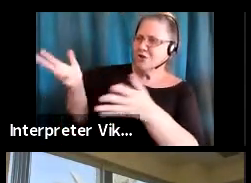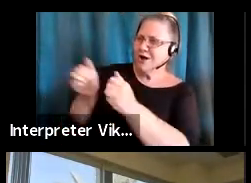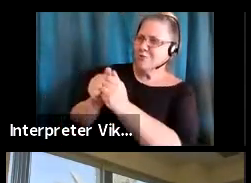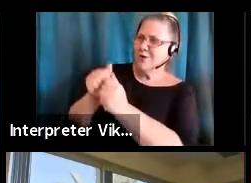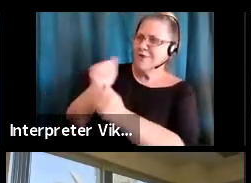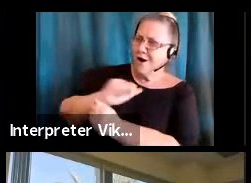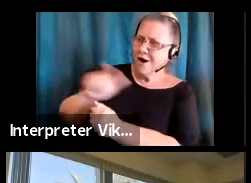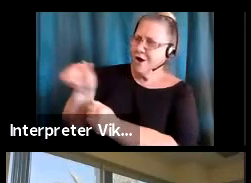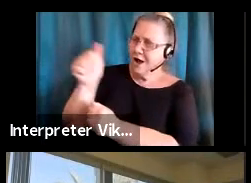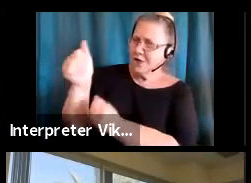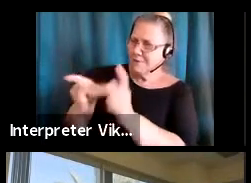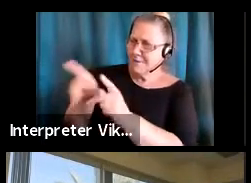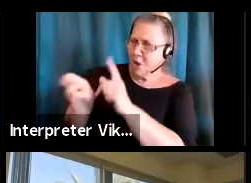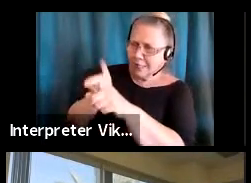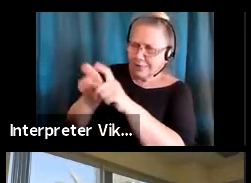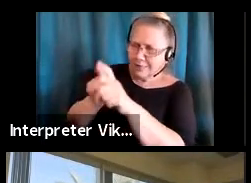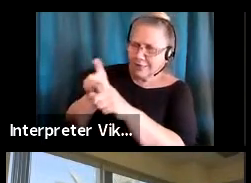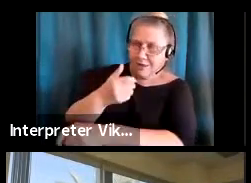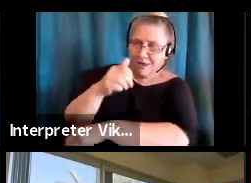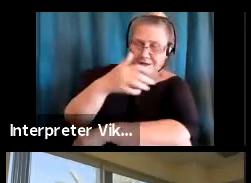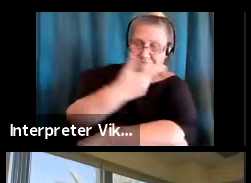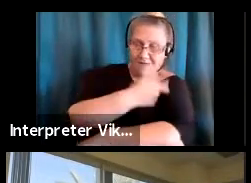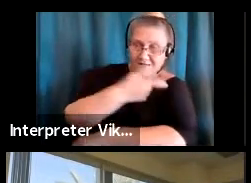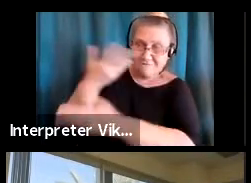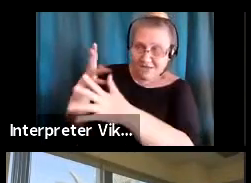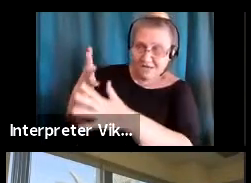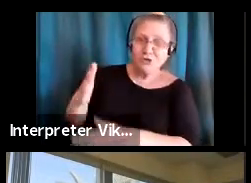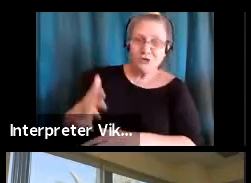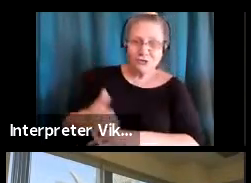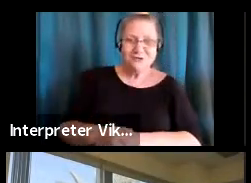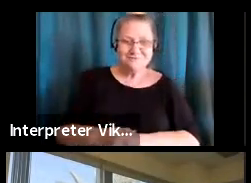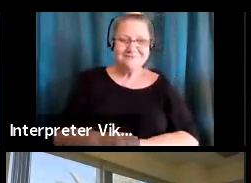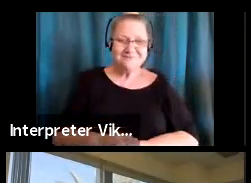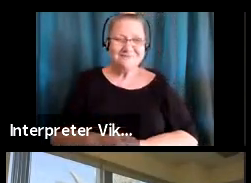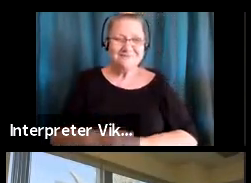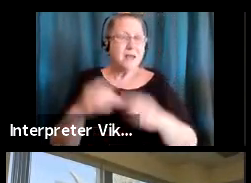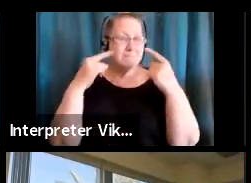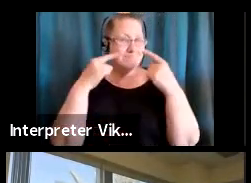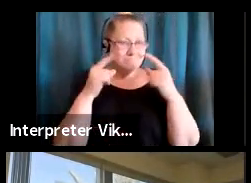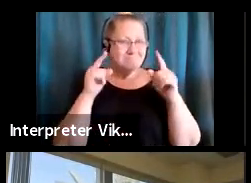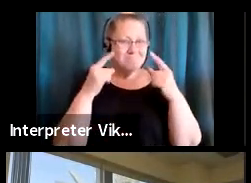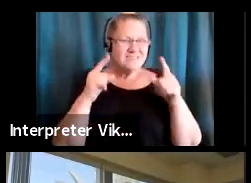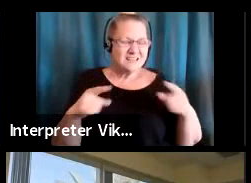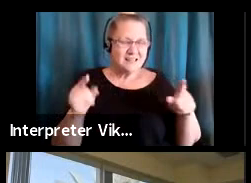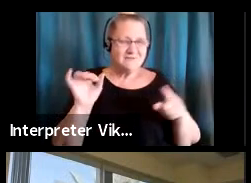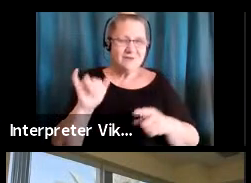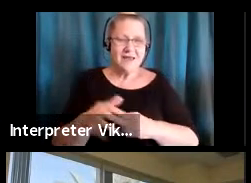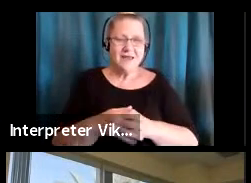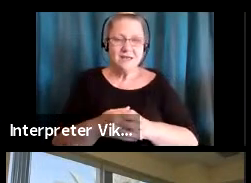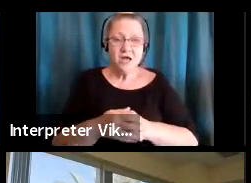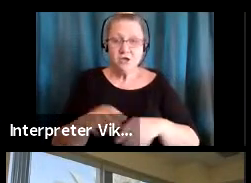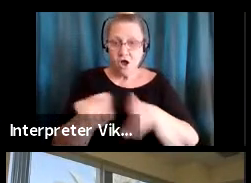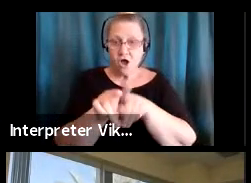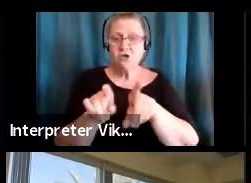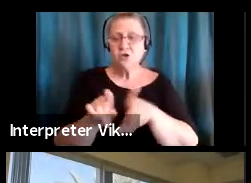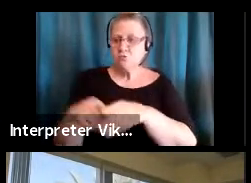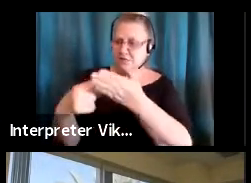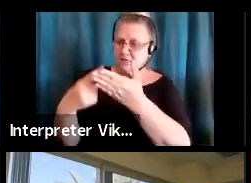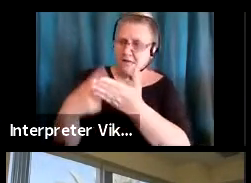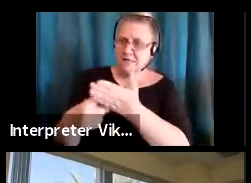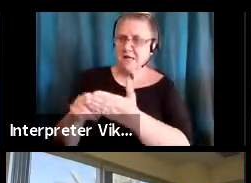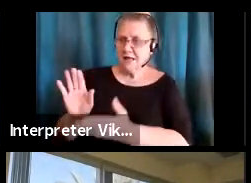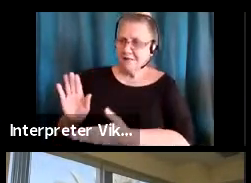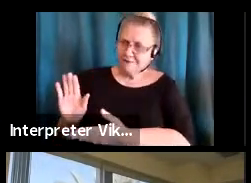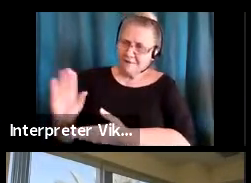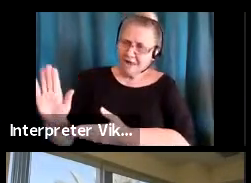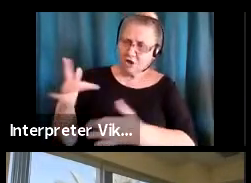So they've been very successful in really doing that, as well as addressing some of the concerns that the population has. It's an opportunity